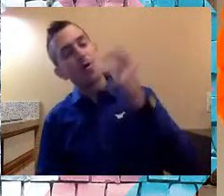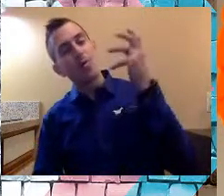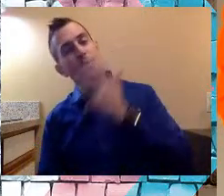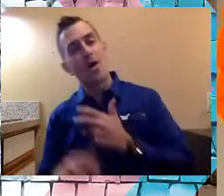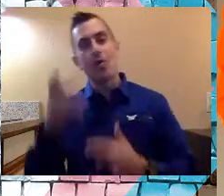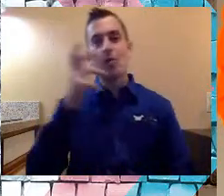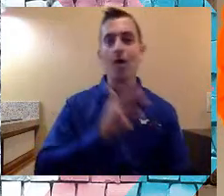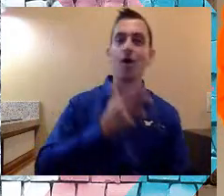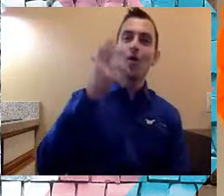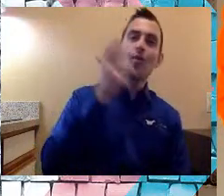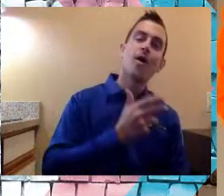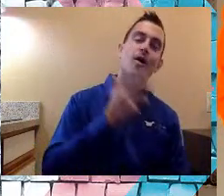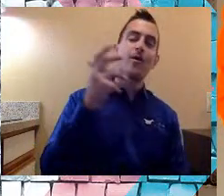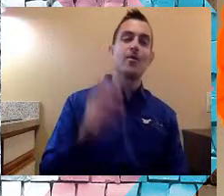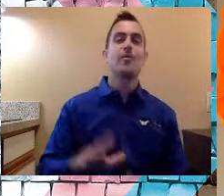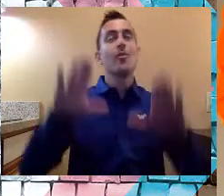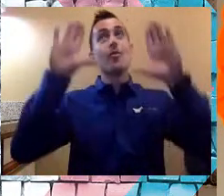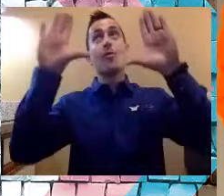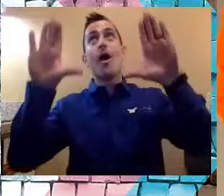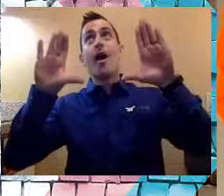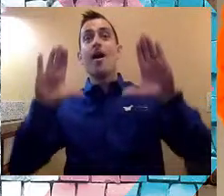whoa,